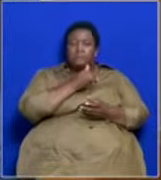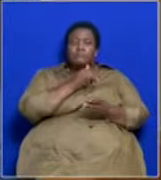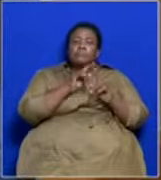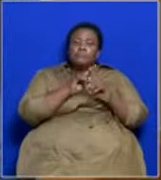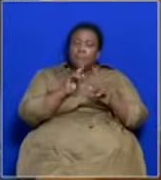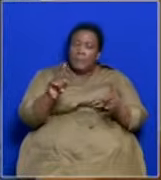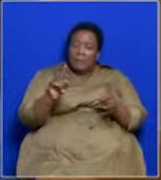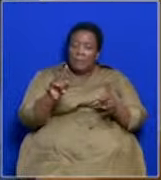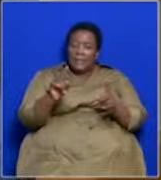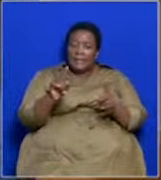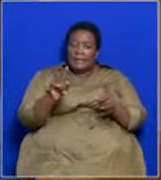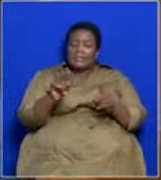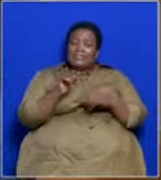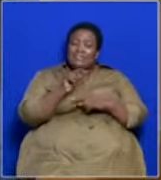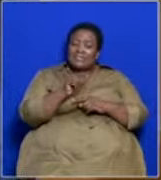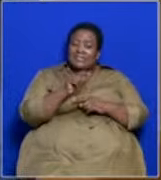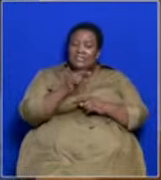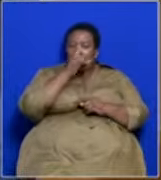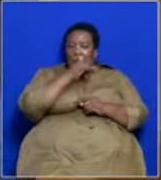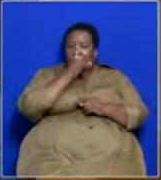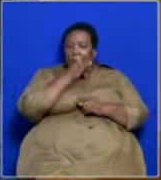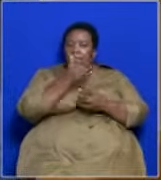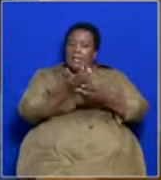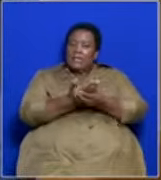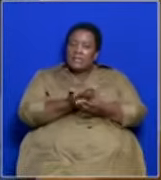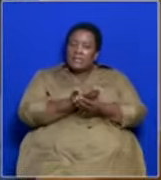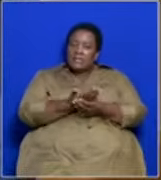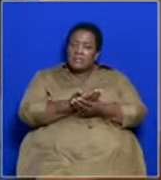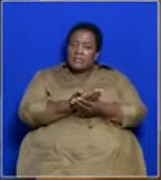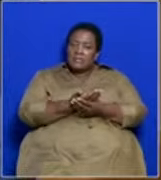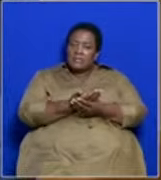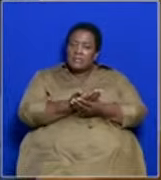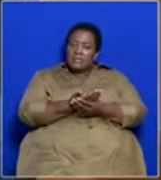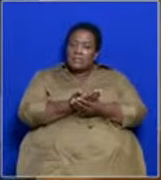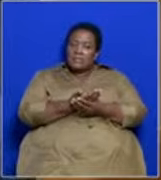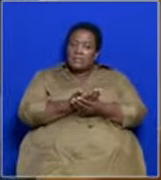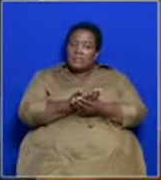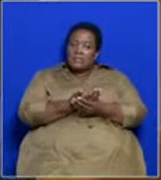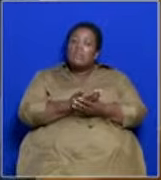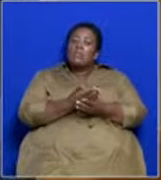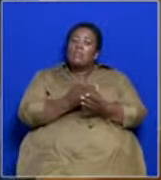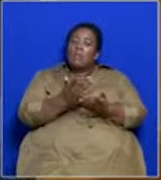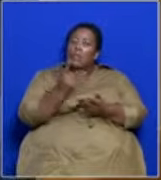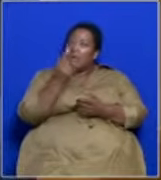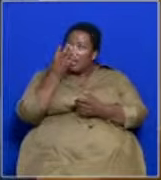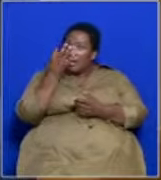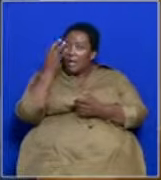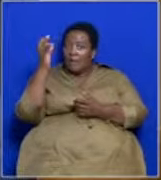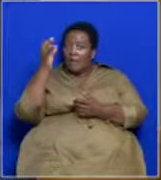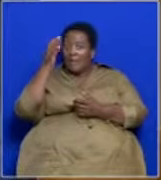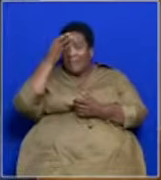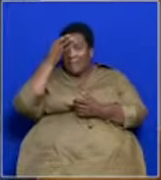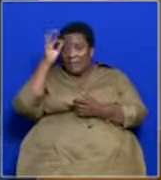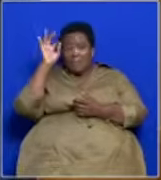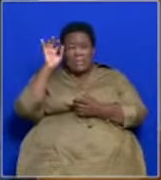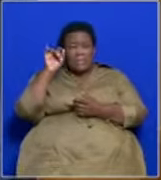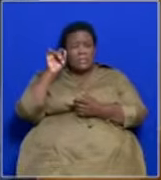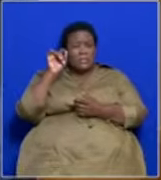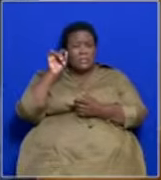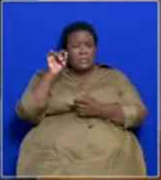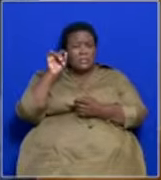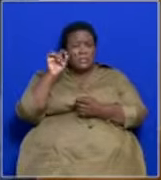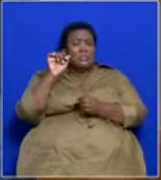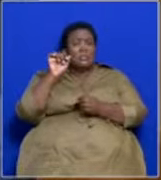criminal case which is at the hands of the state, which is why it will be state versus